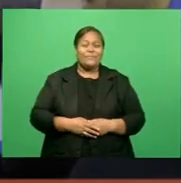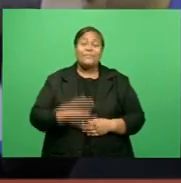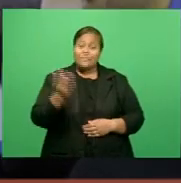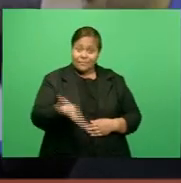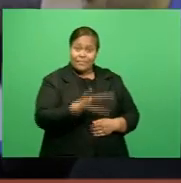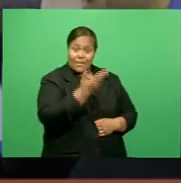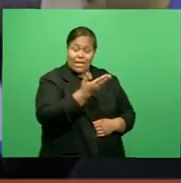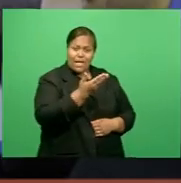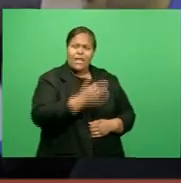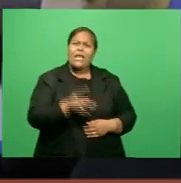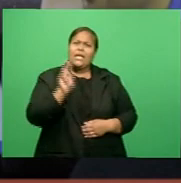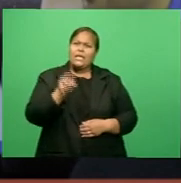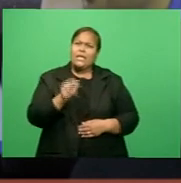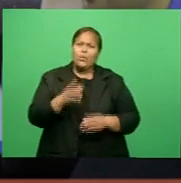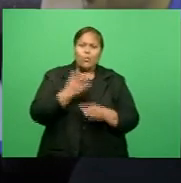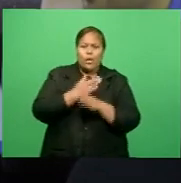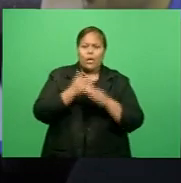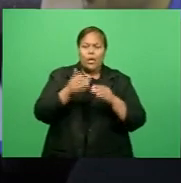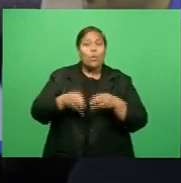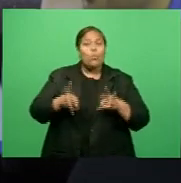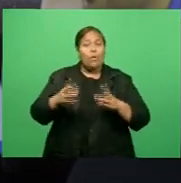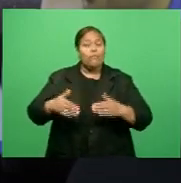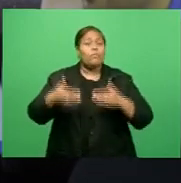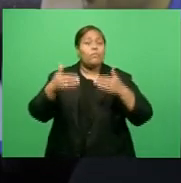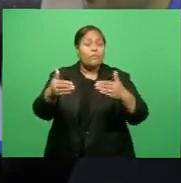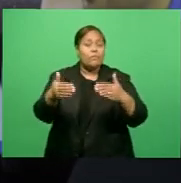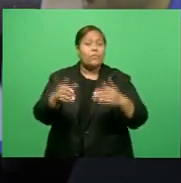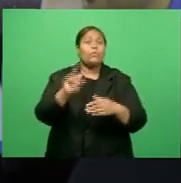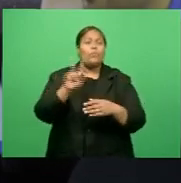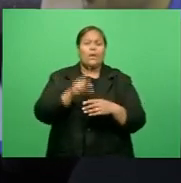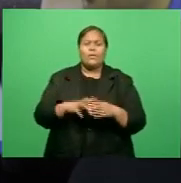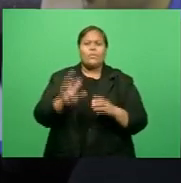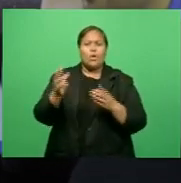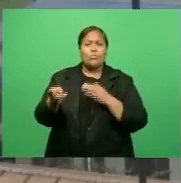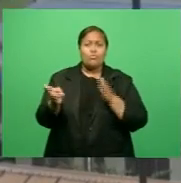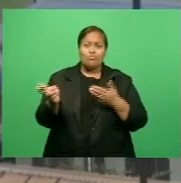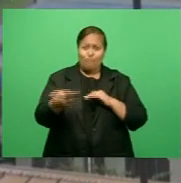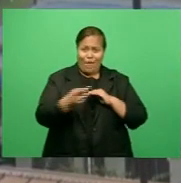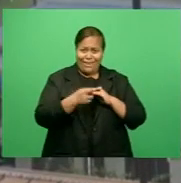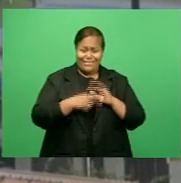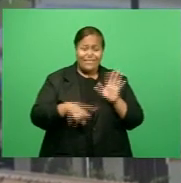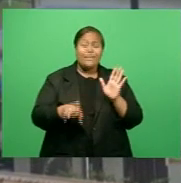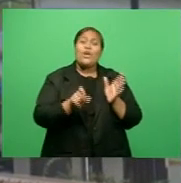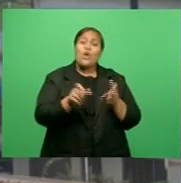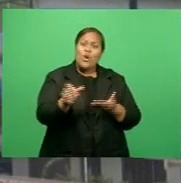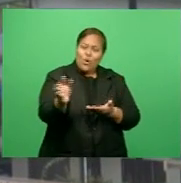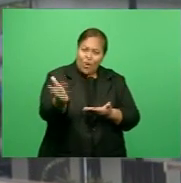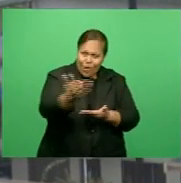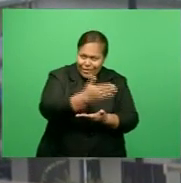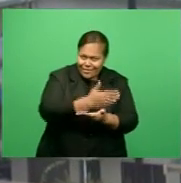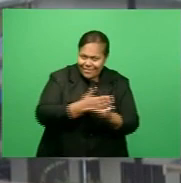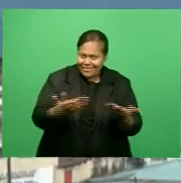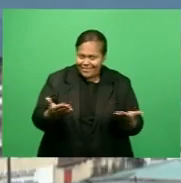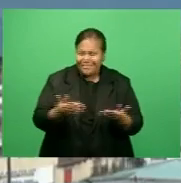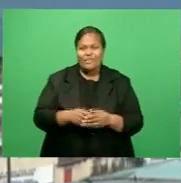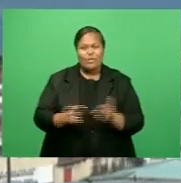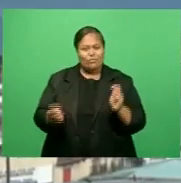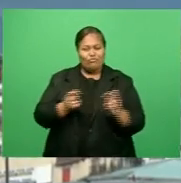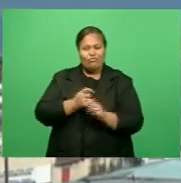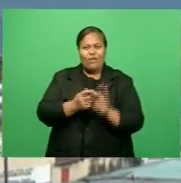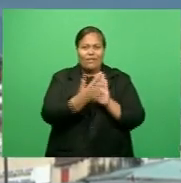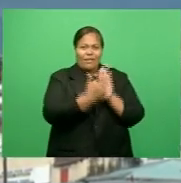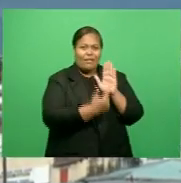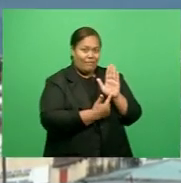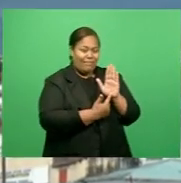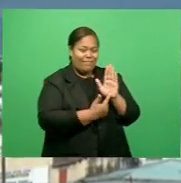I see as a way forward will be on rate collections, and there will be some amendments to the law so that